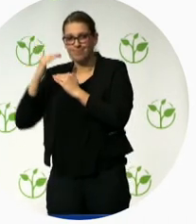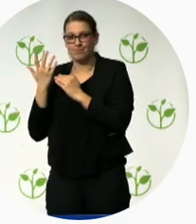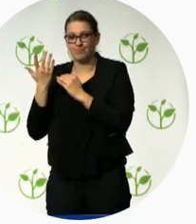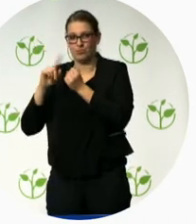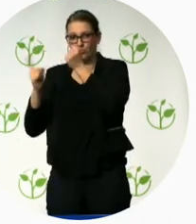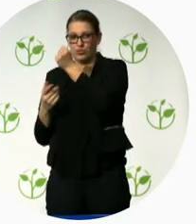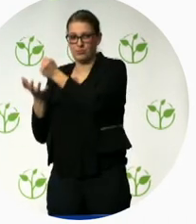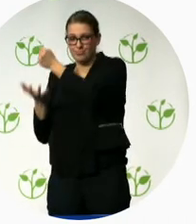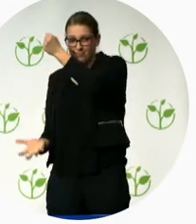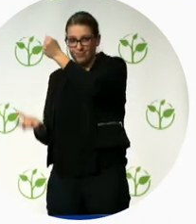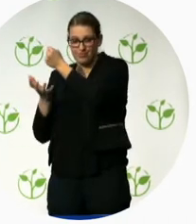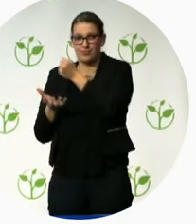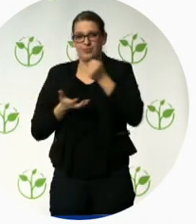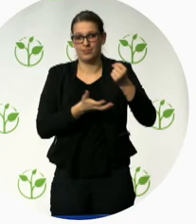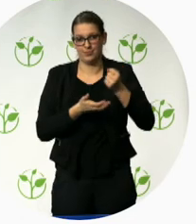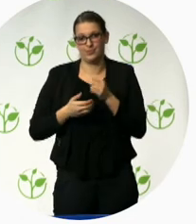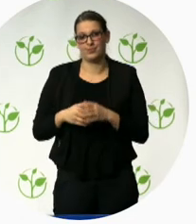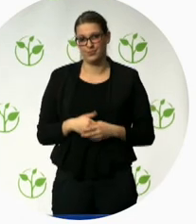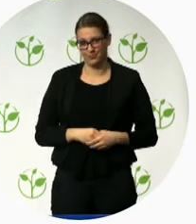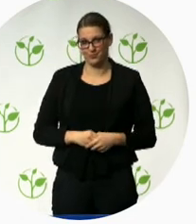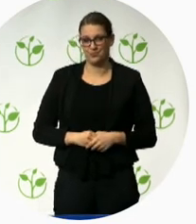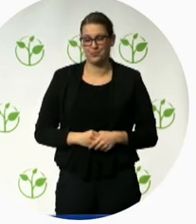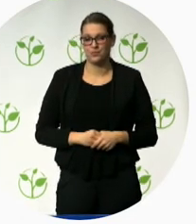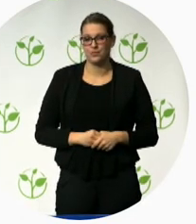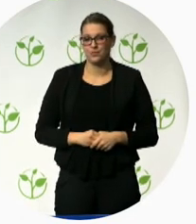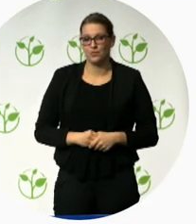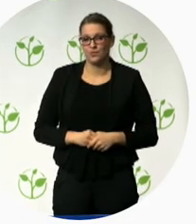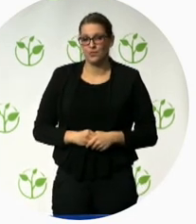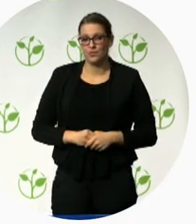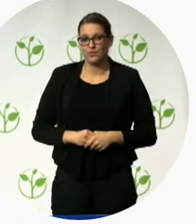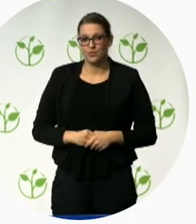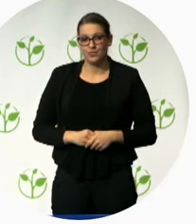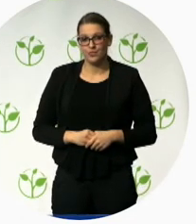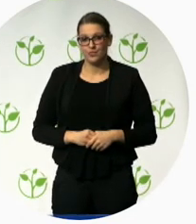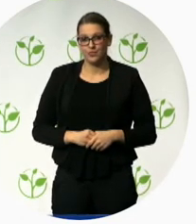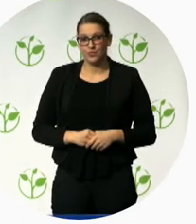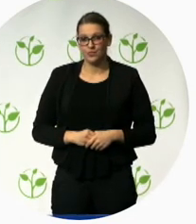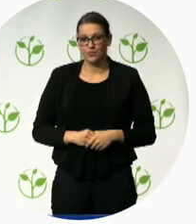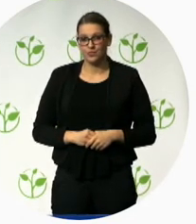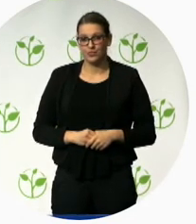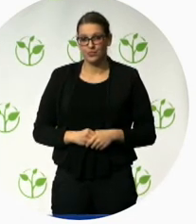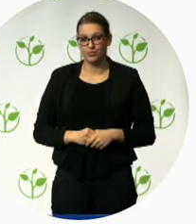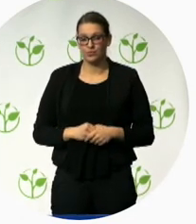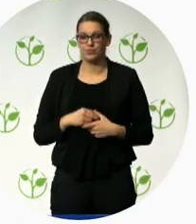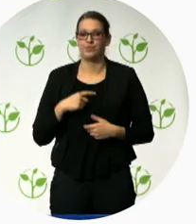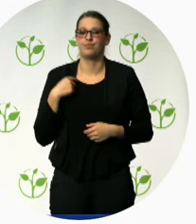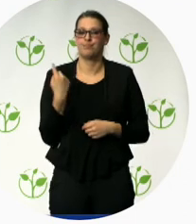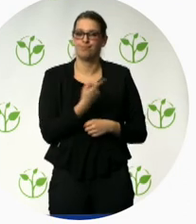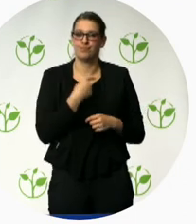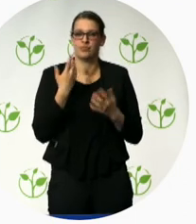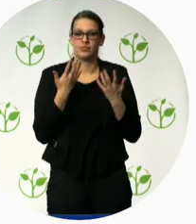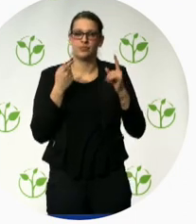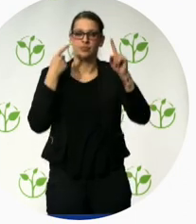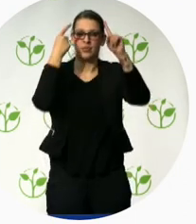two precondition is we very much want that it is included in their annual plan and multi-years plan, so